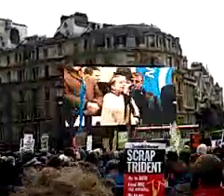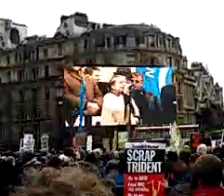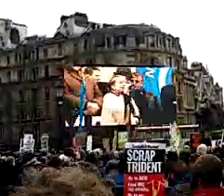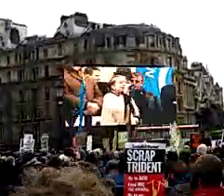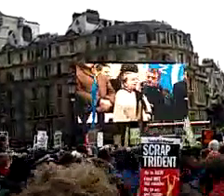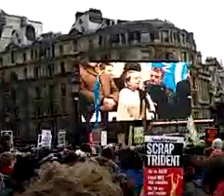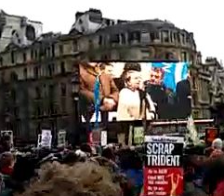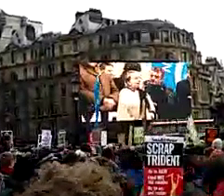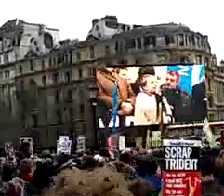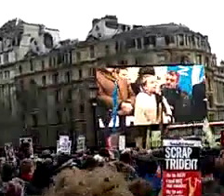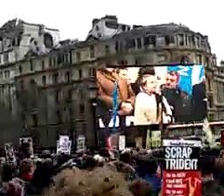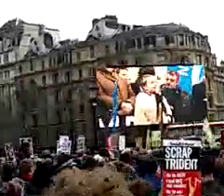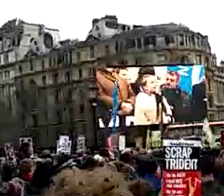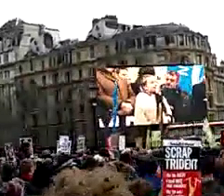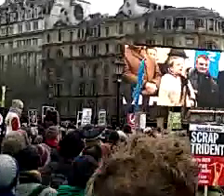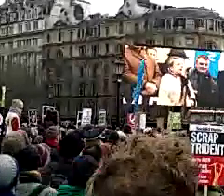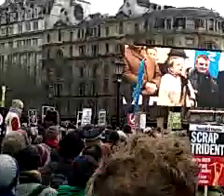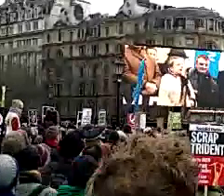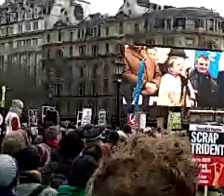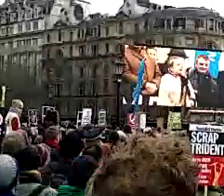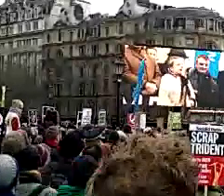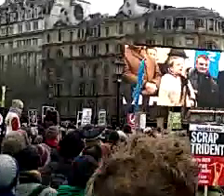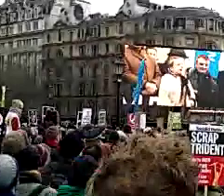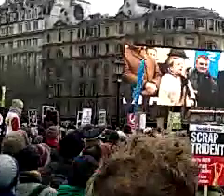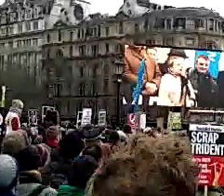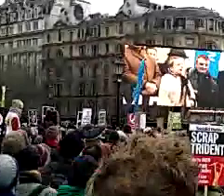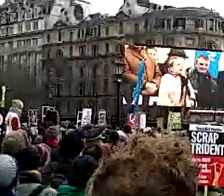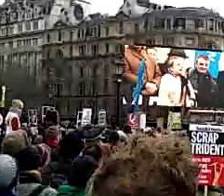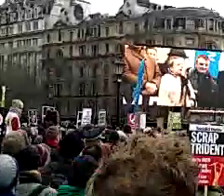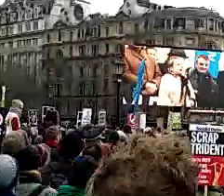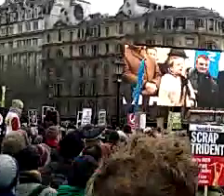most clearly and with such pleasure from the